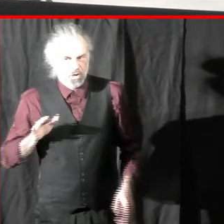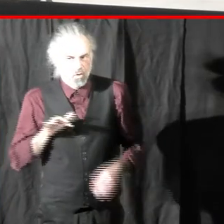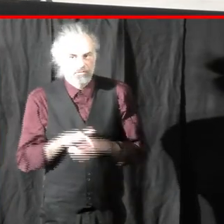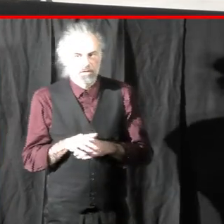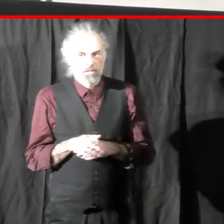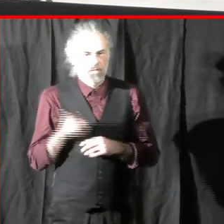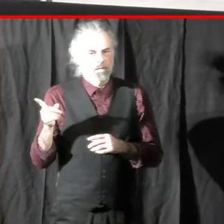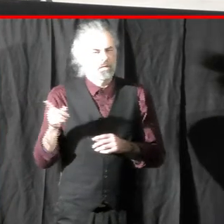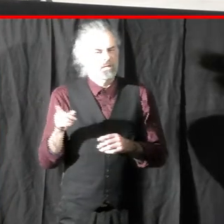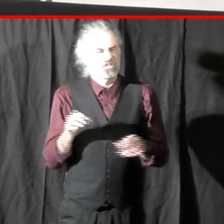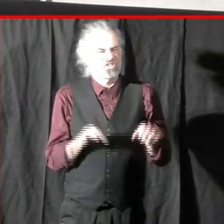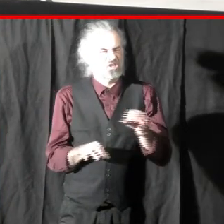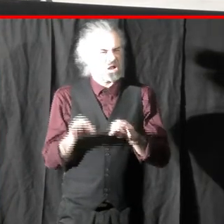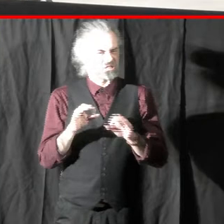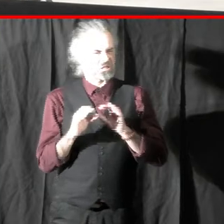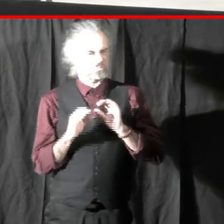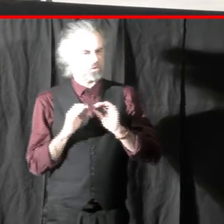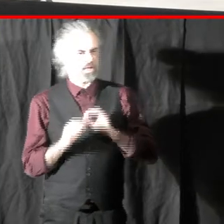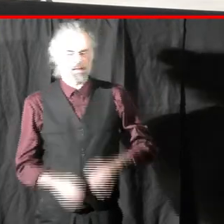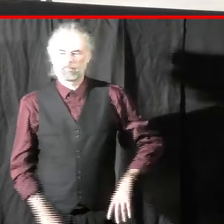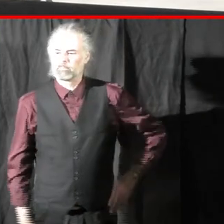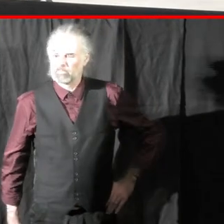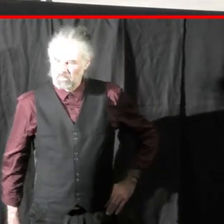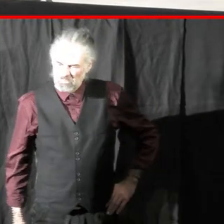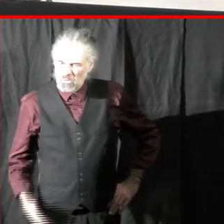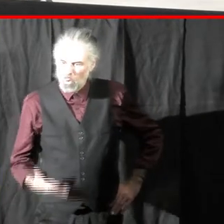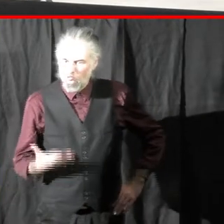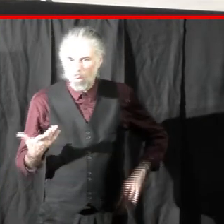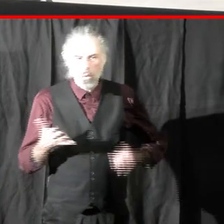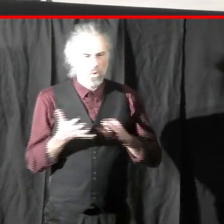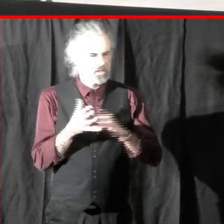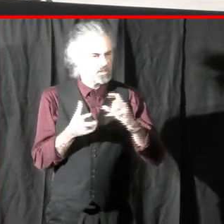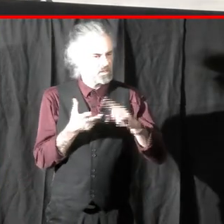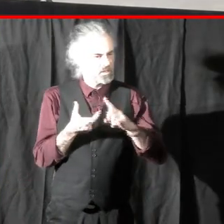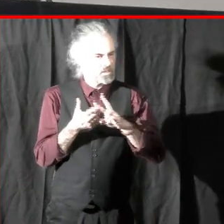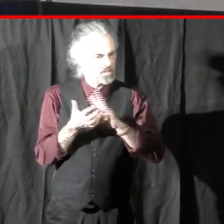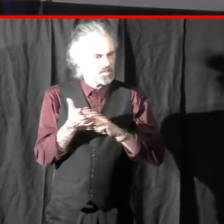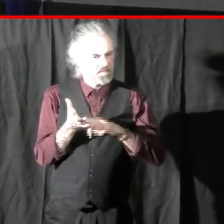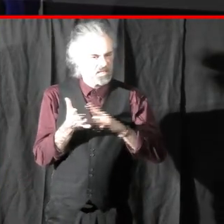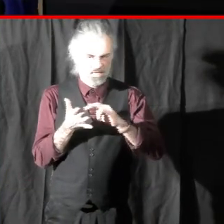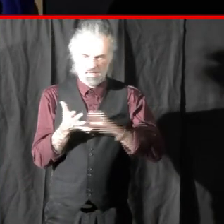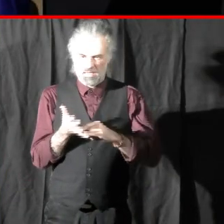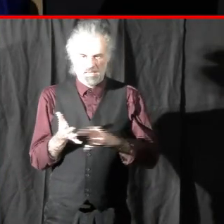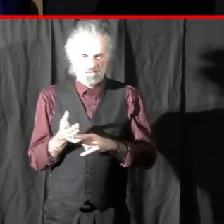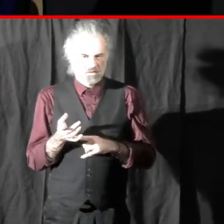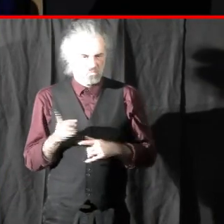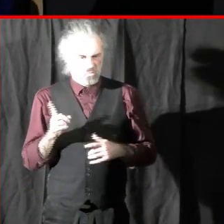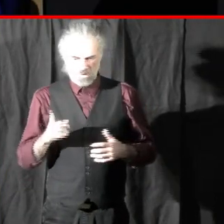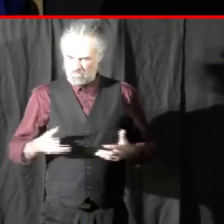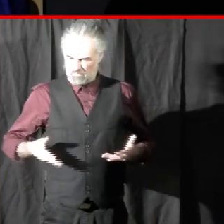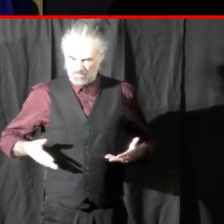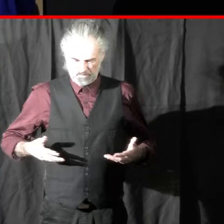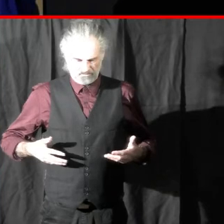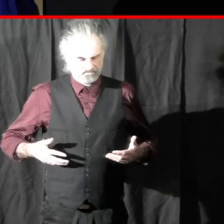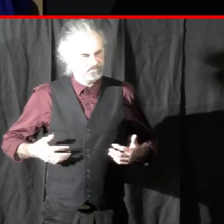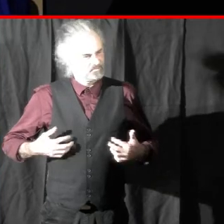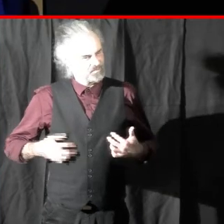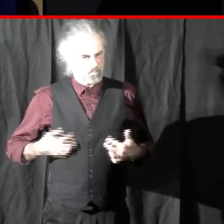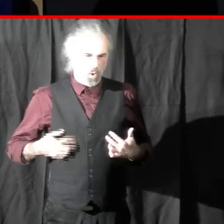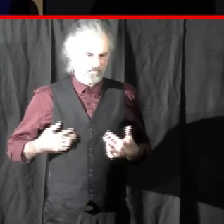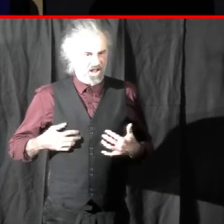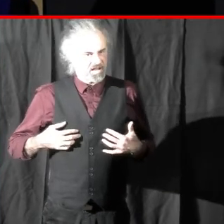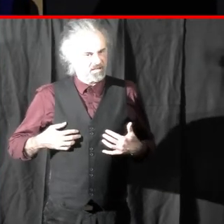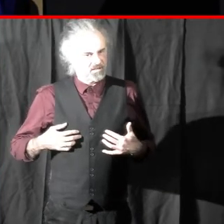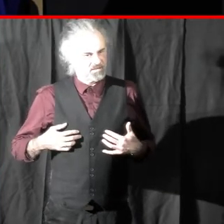Science communicator. And perhaps scientist, what is the motivation for putting this story out in the